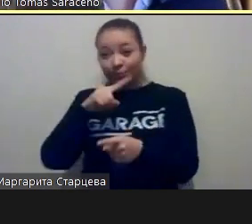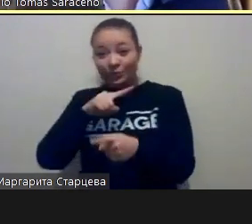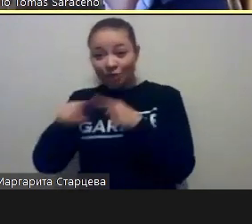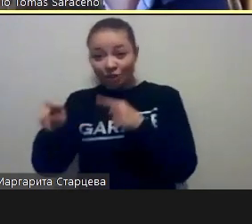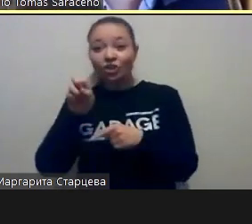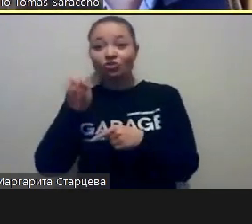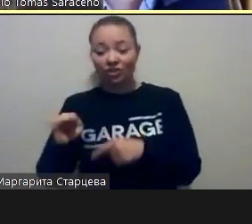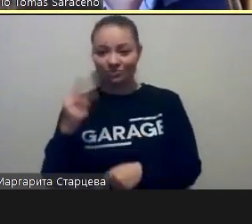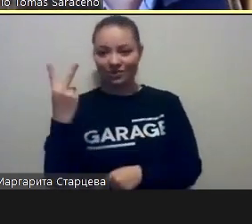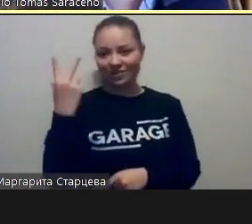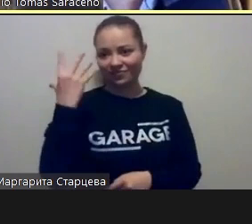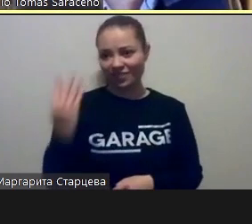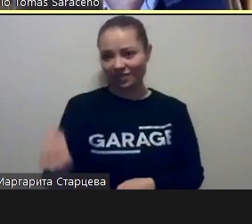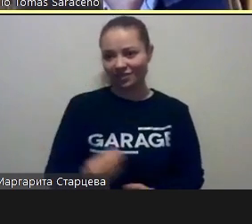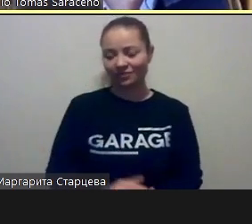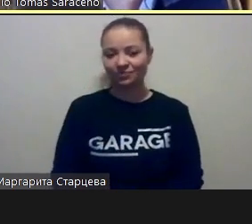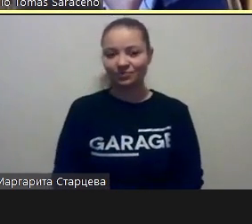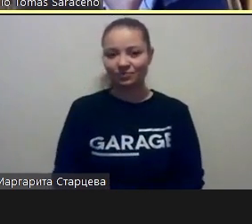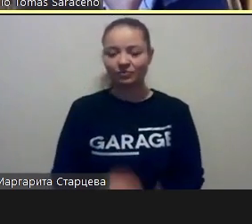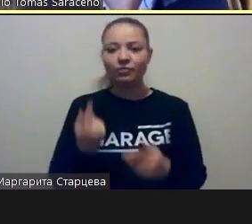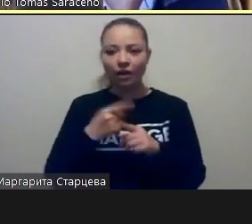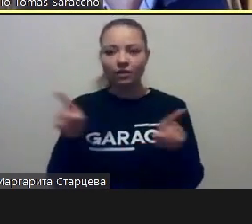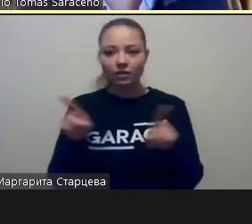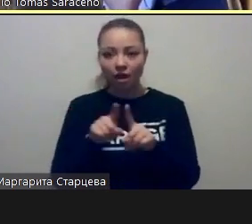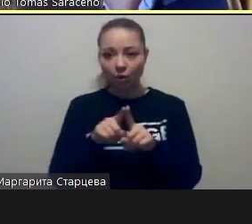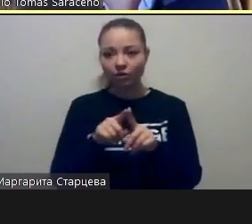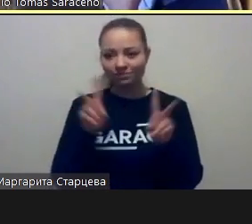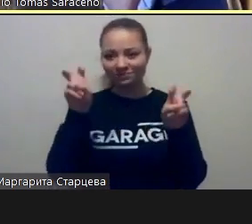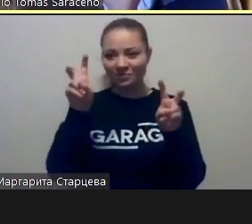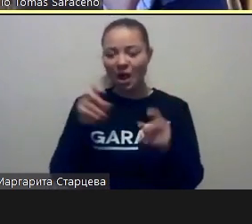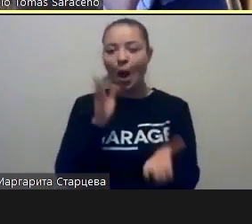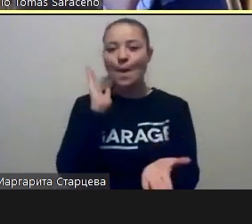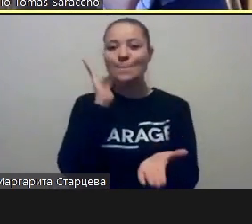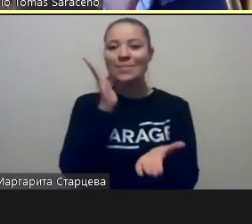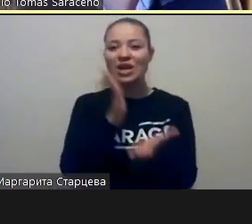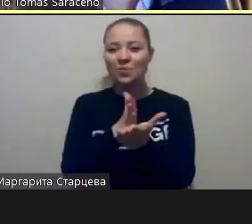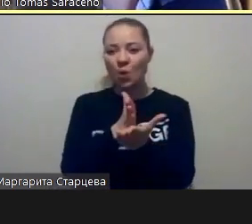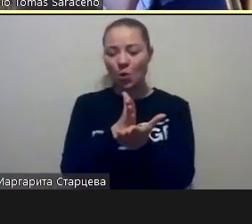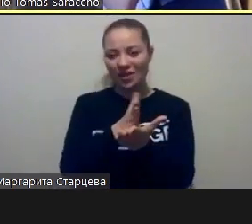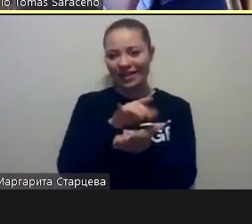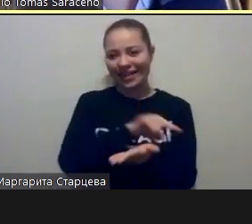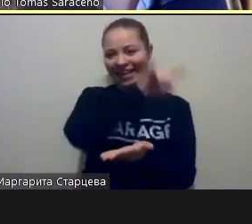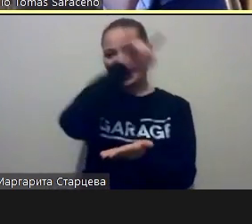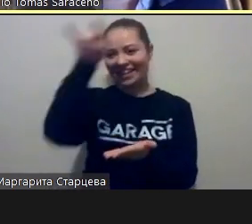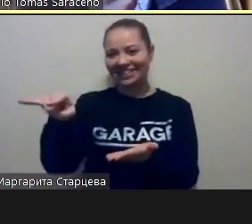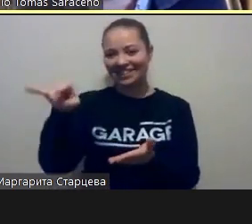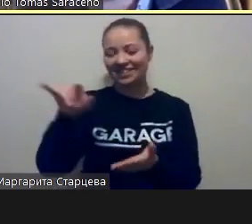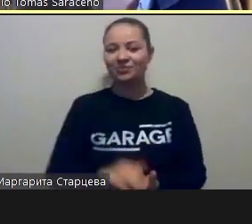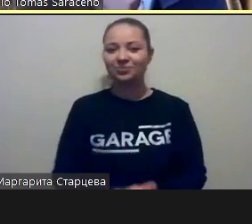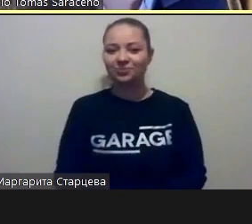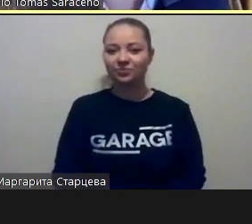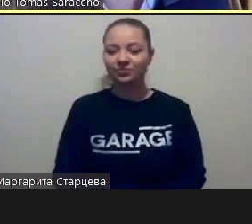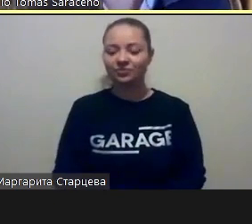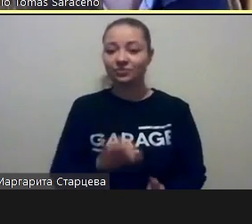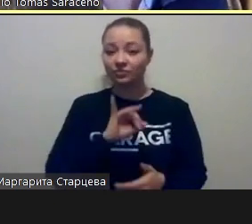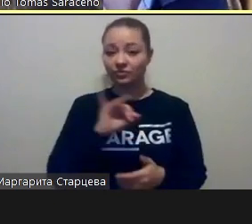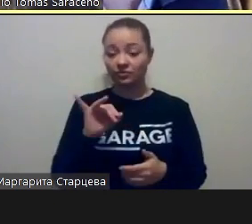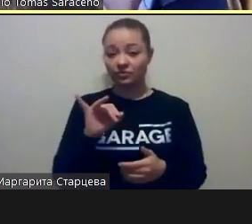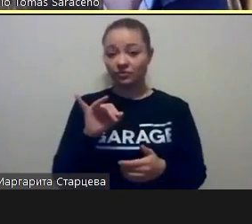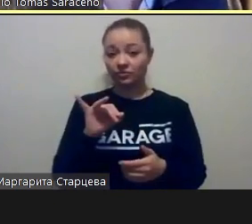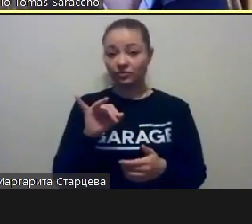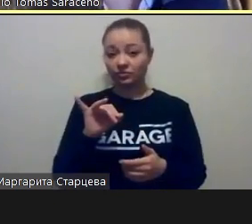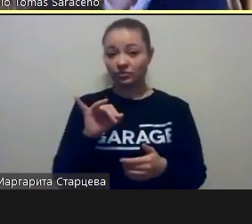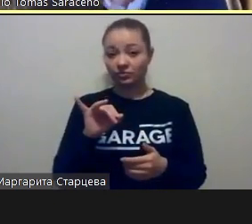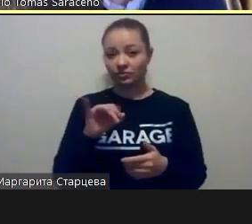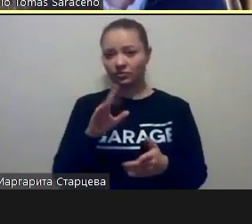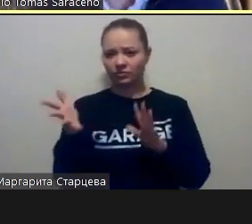to Moscow, arrived within, well, I do not land really on Moscow, but it's at